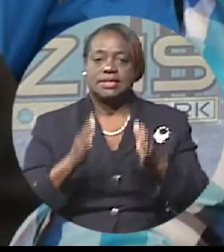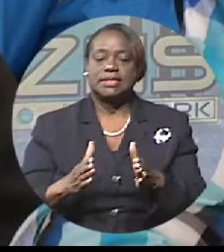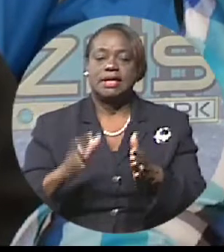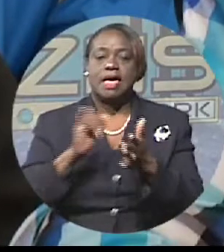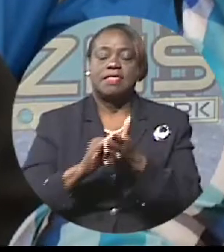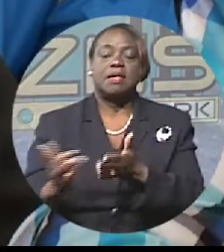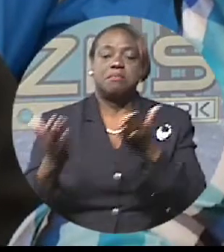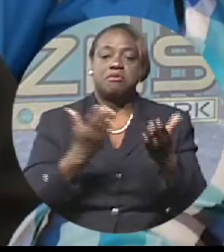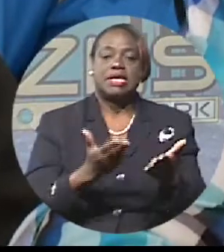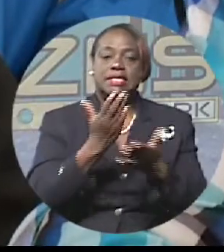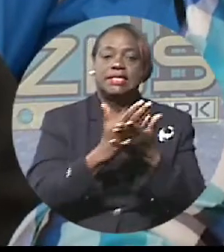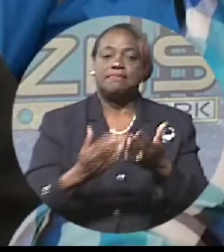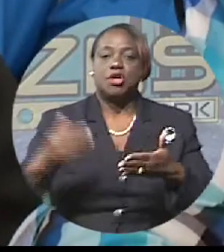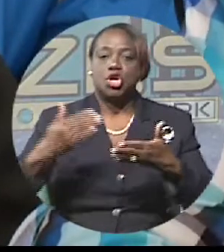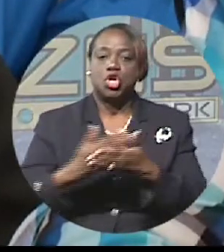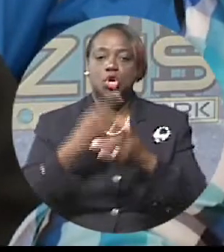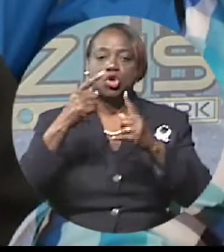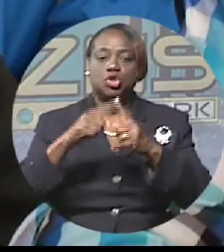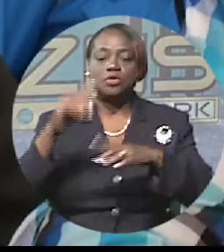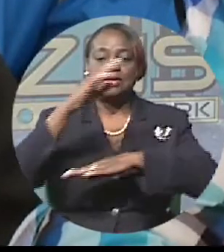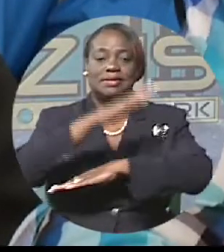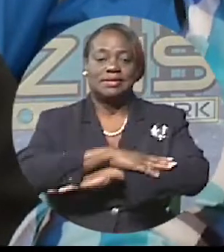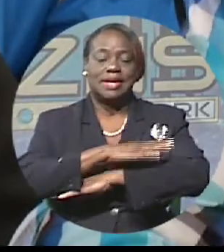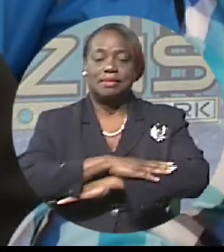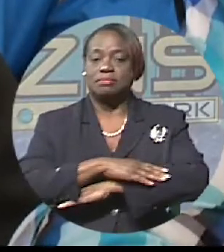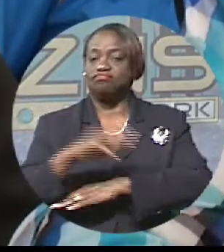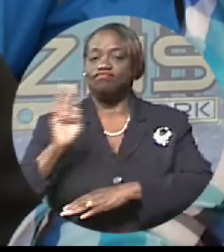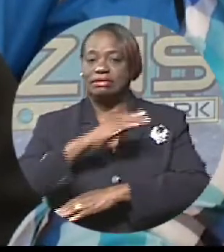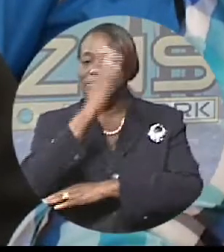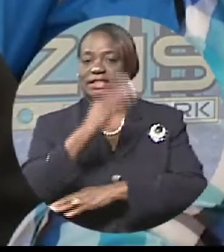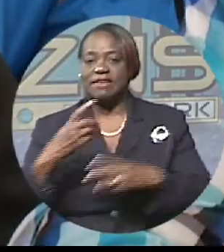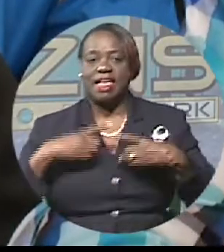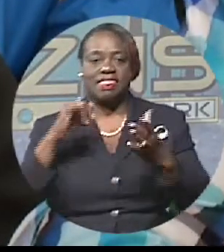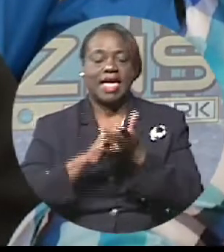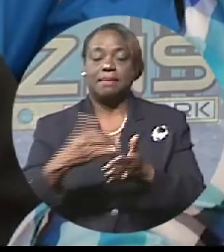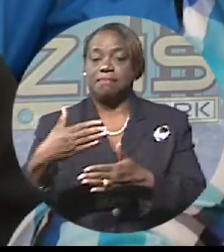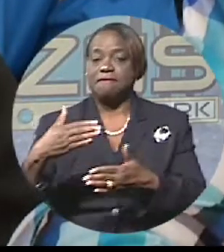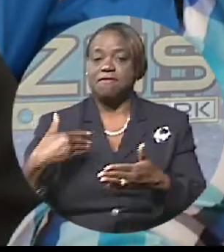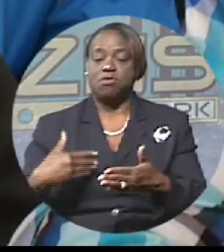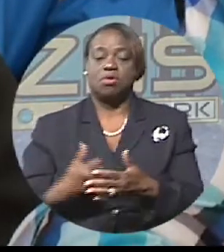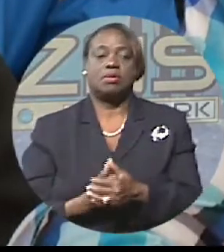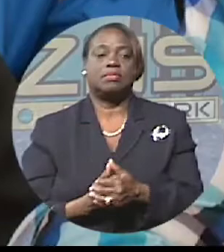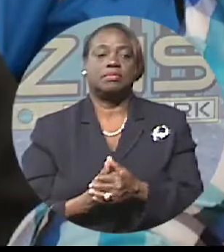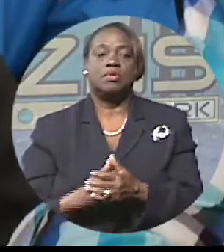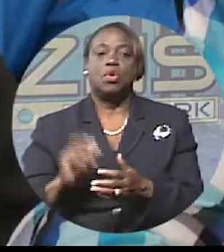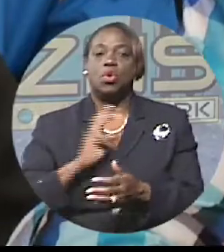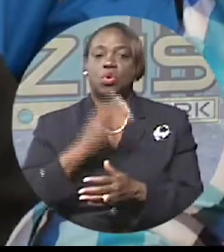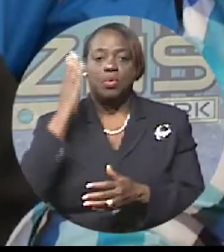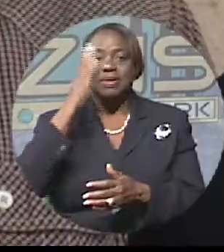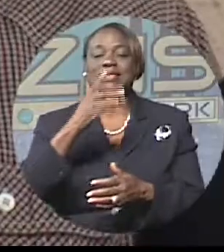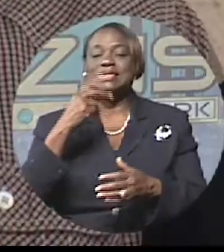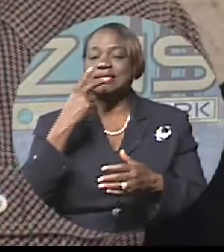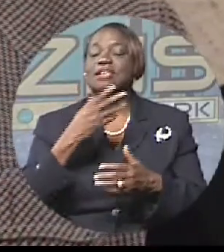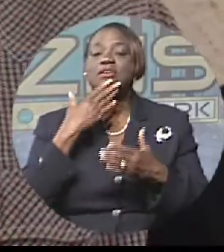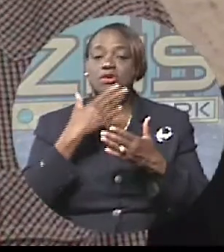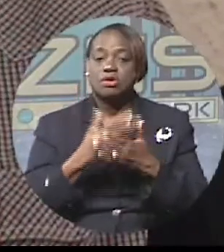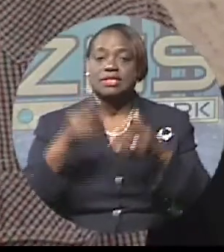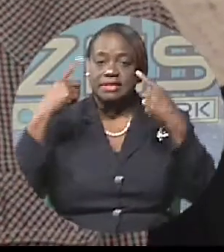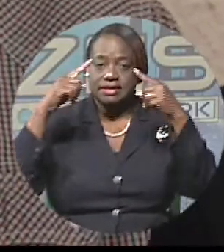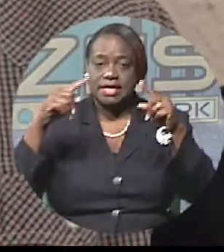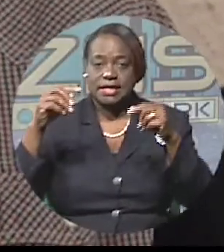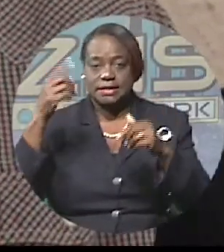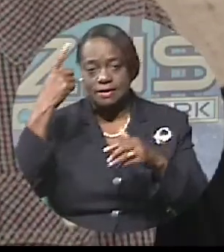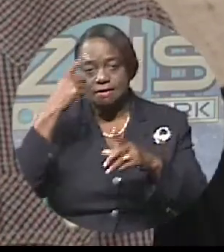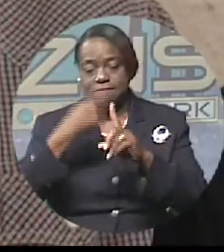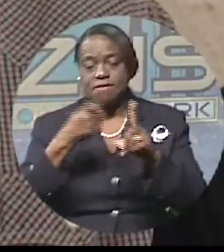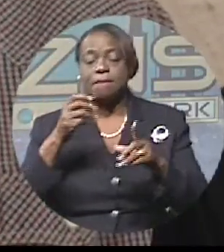table, which we didn't have. And we're going to see some success from both males and females in the near future. LaVar Stewart is